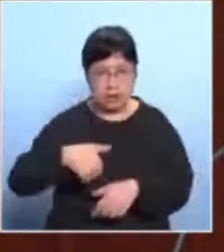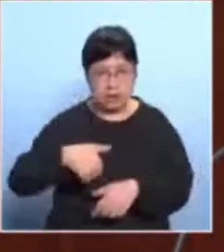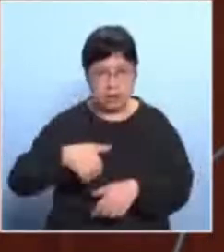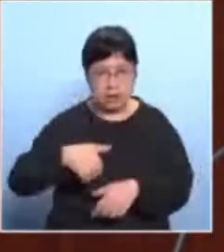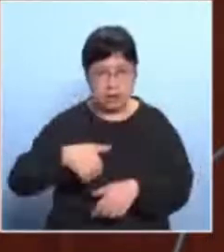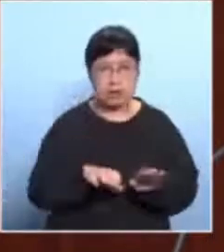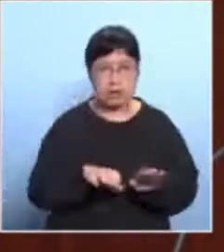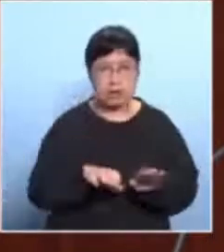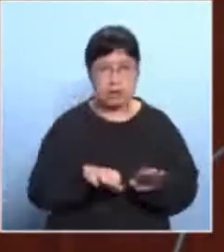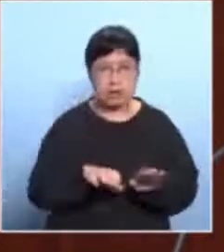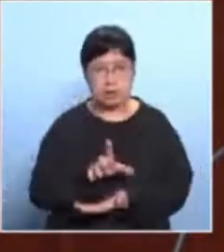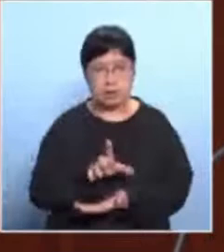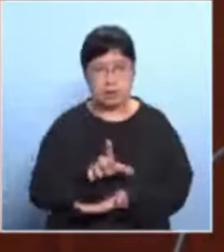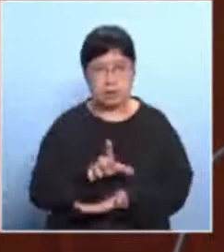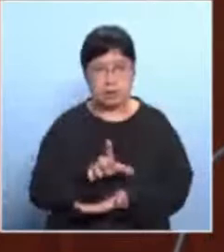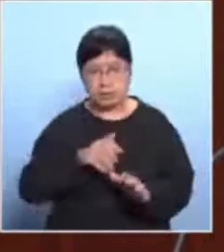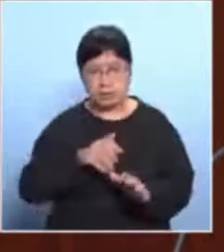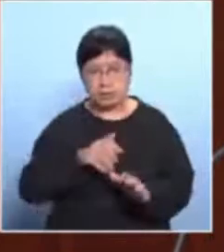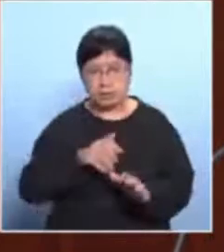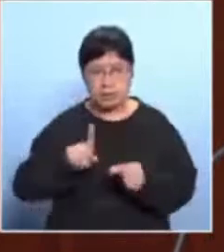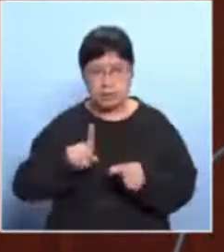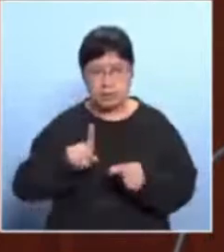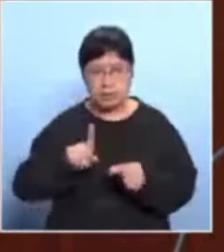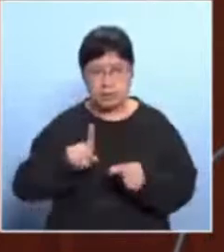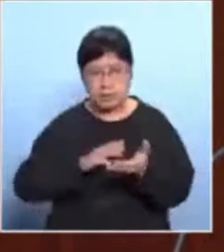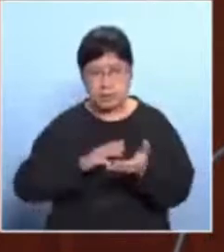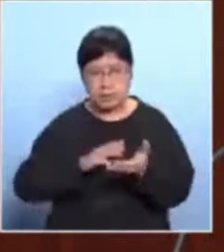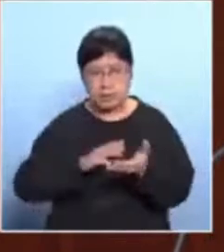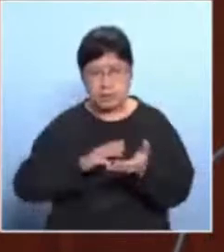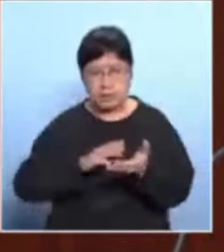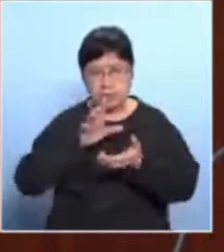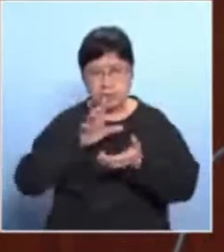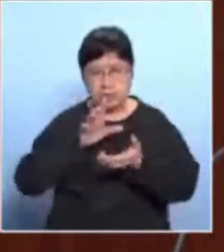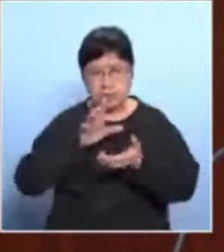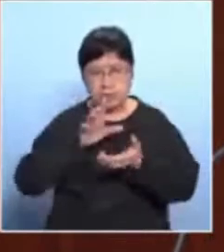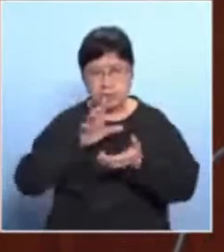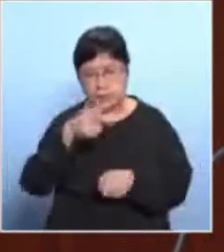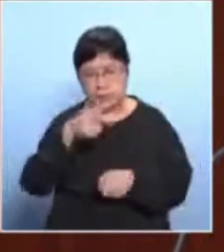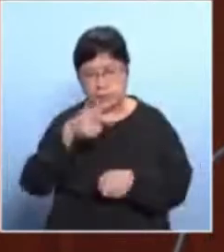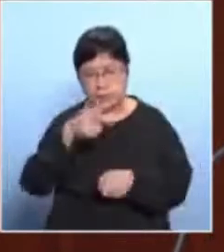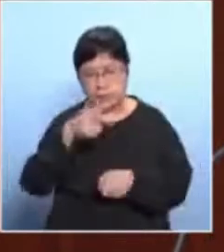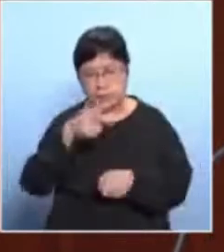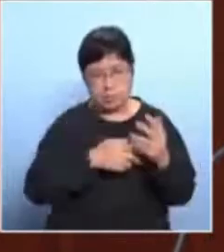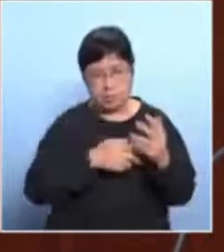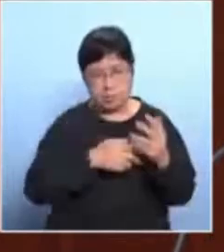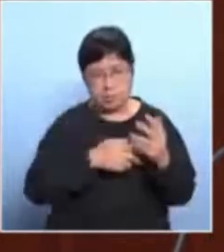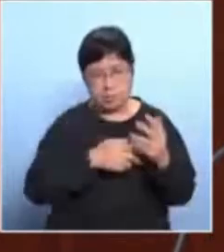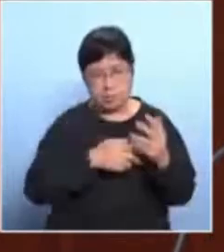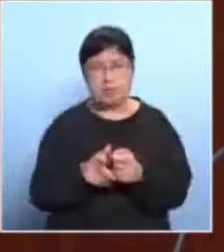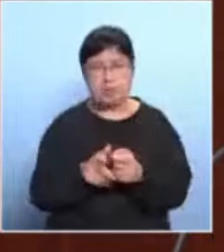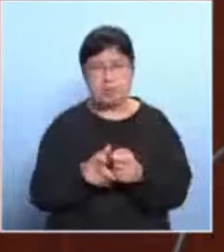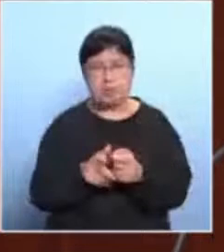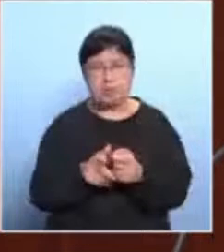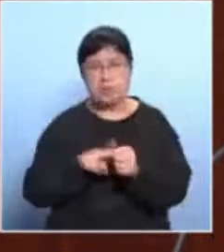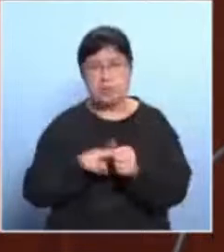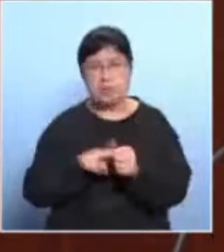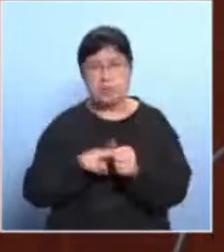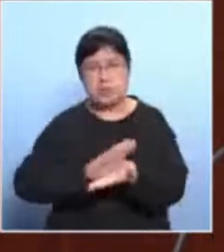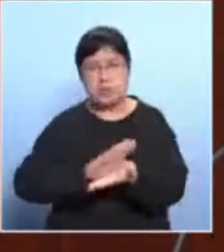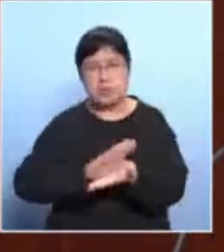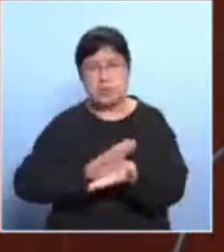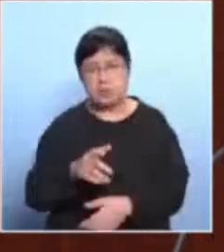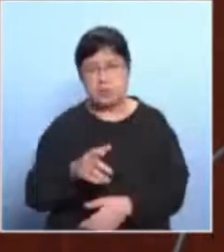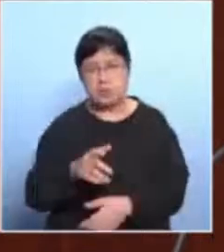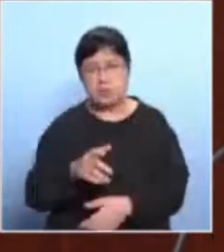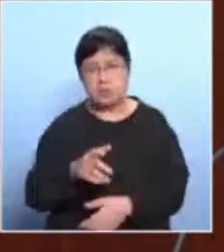year, who will coordinate the professional and policy development of Chinese medicine and liaise with the Chinese medicine sector